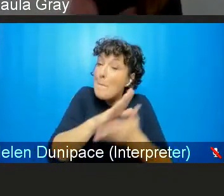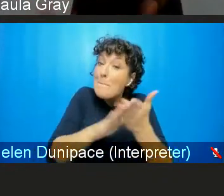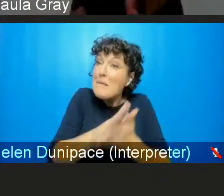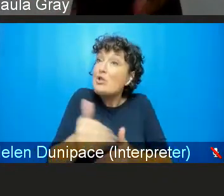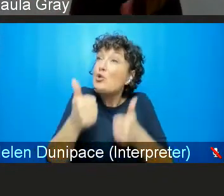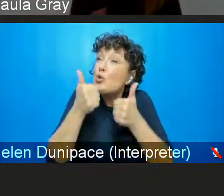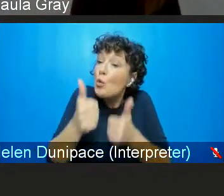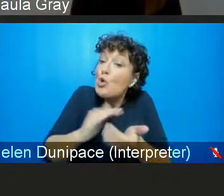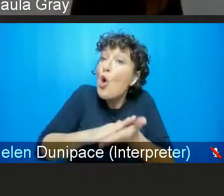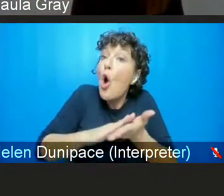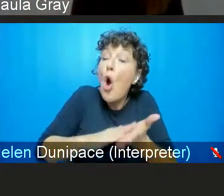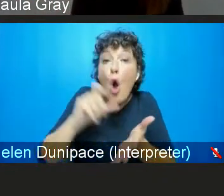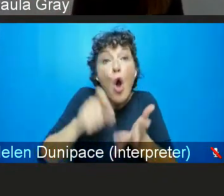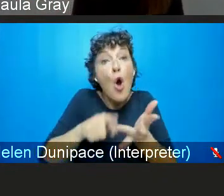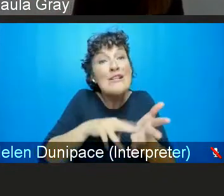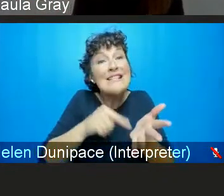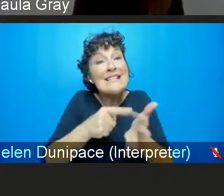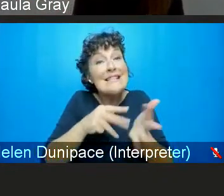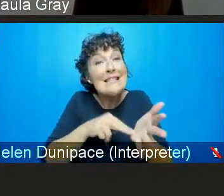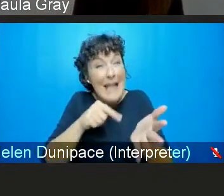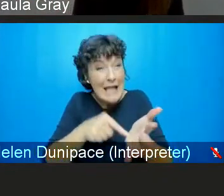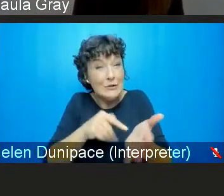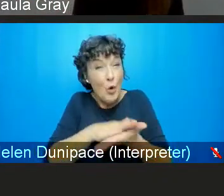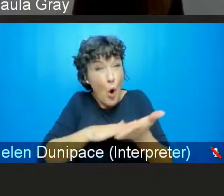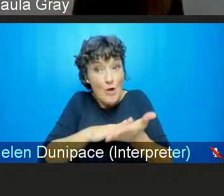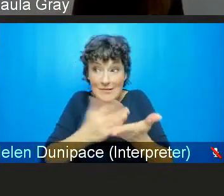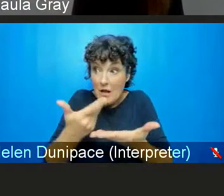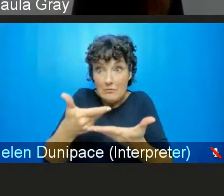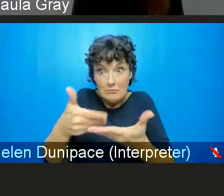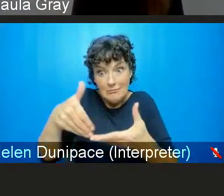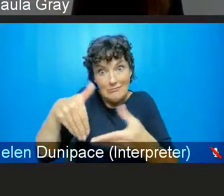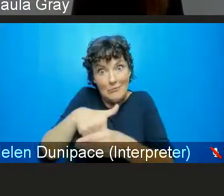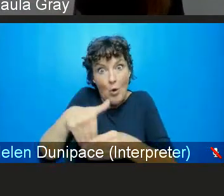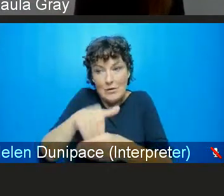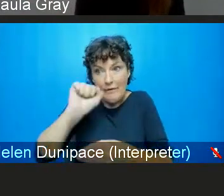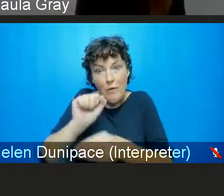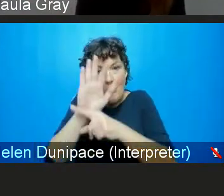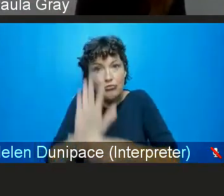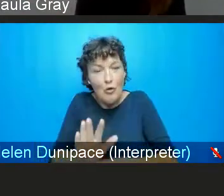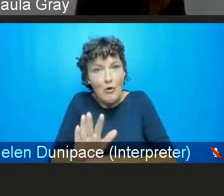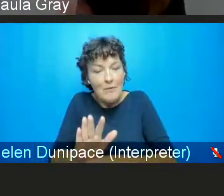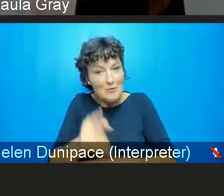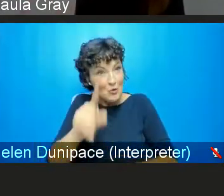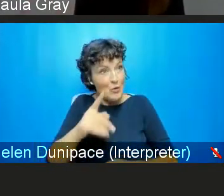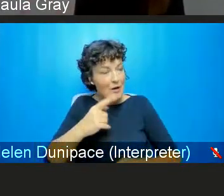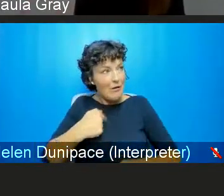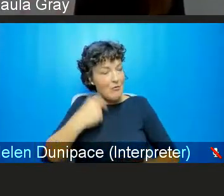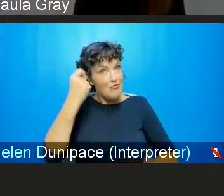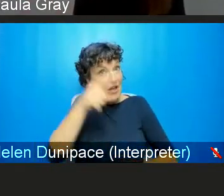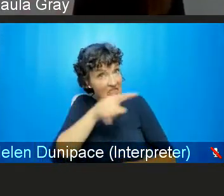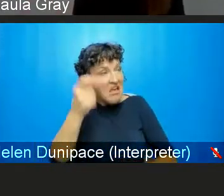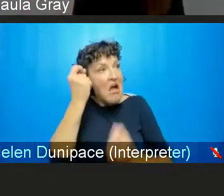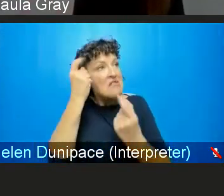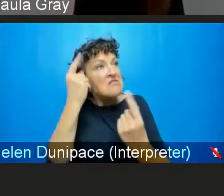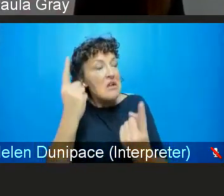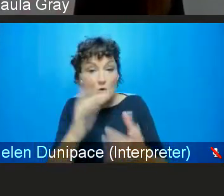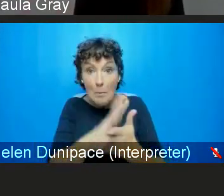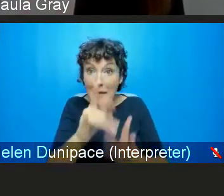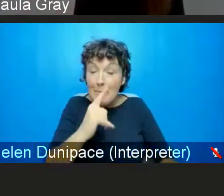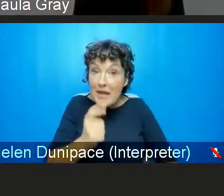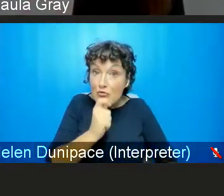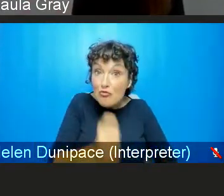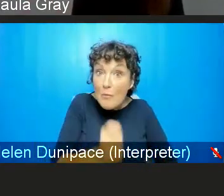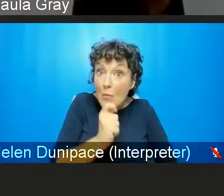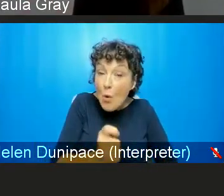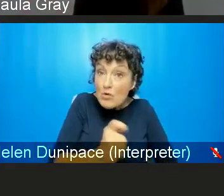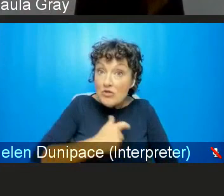but we've been able, as Brian said, to think about that in a different way. For something like a reporting role, and, you know, in our news